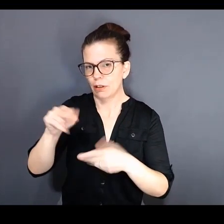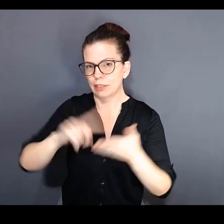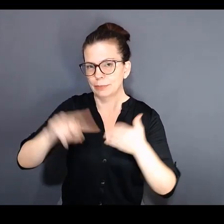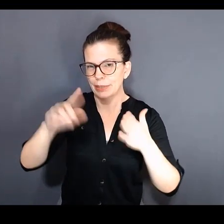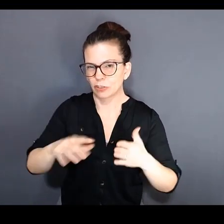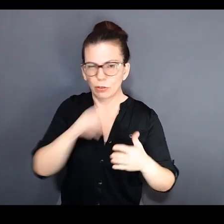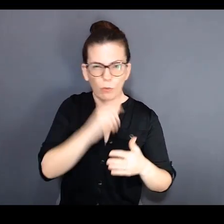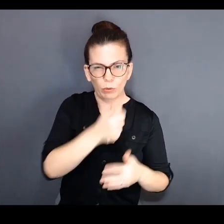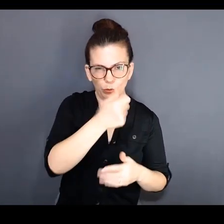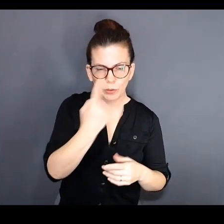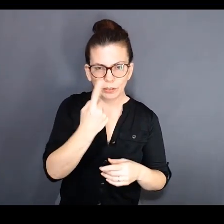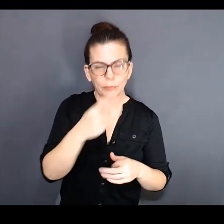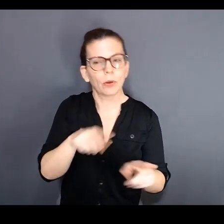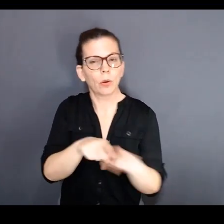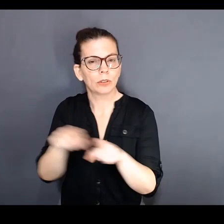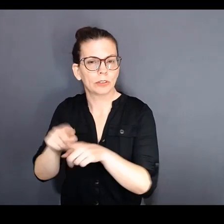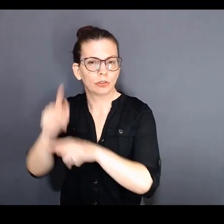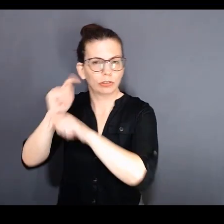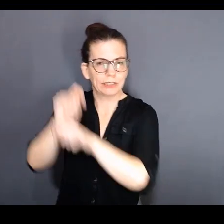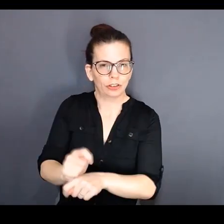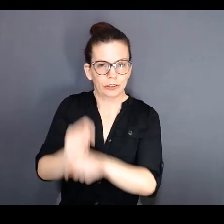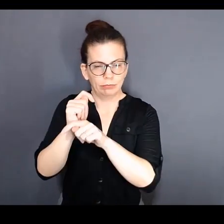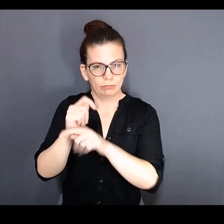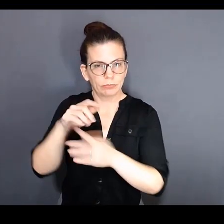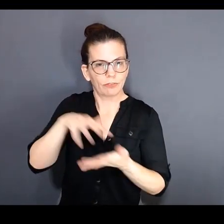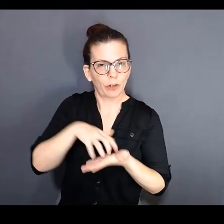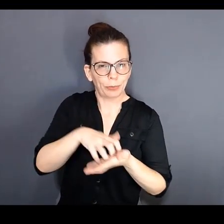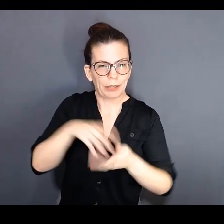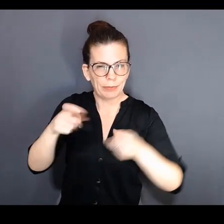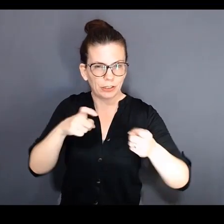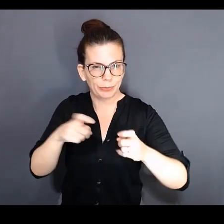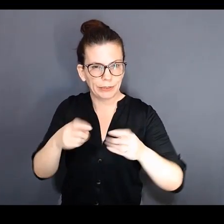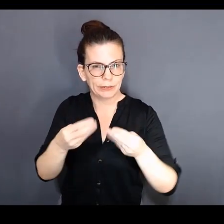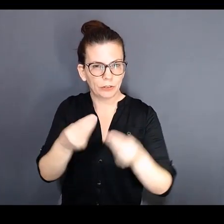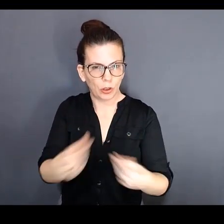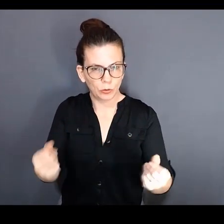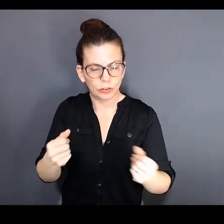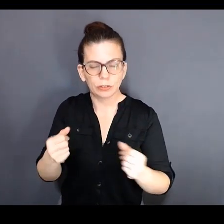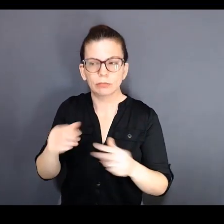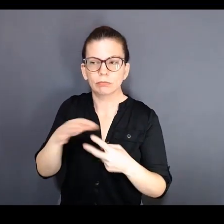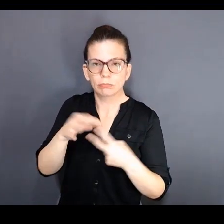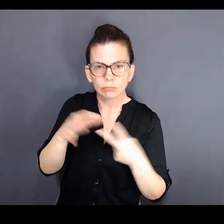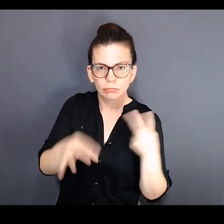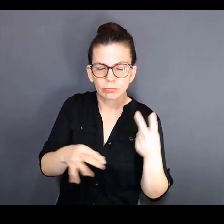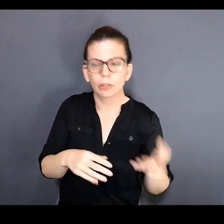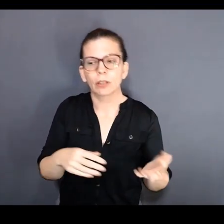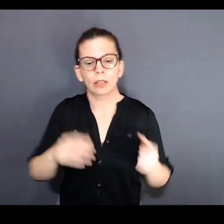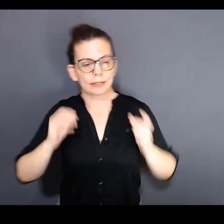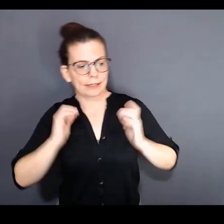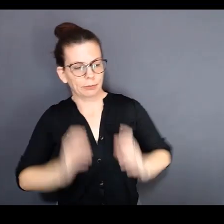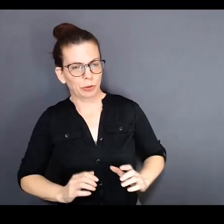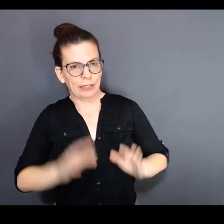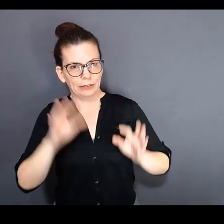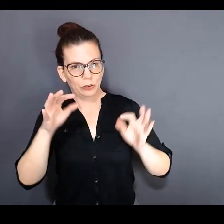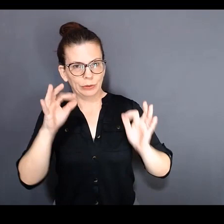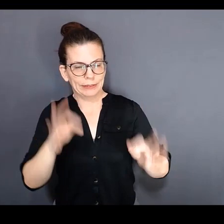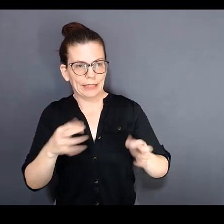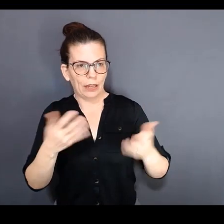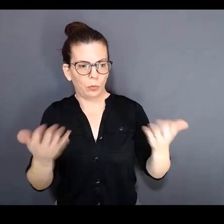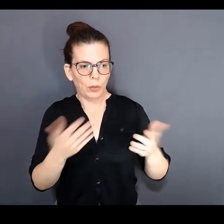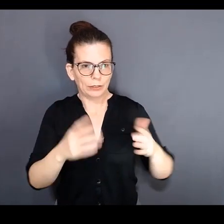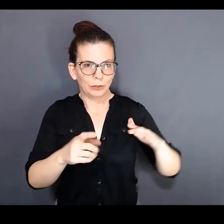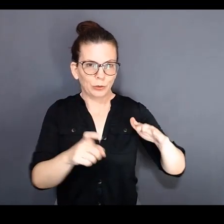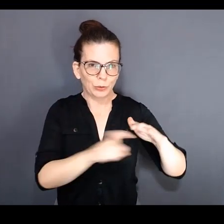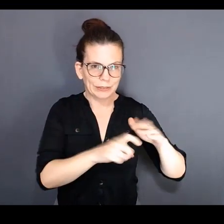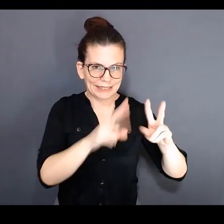or the older version of Amazon Inspector and traditional vulnerability management solutions, customers had to decide like what to scan,